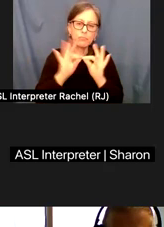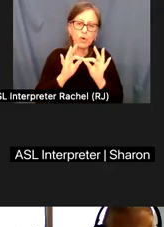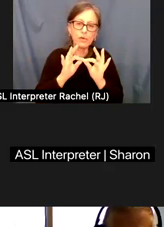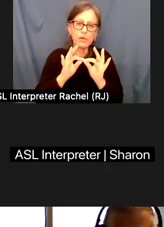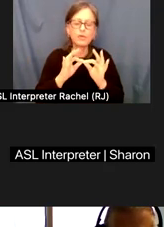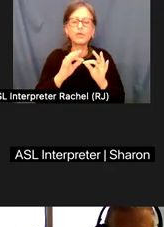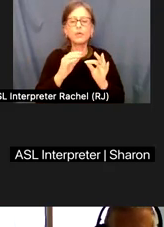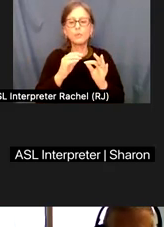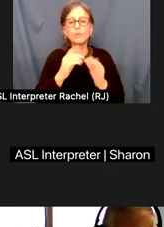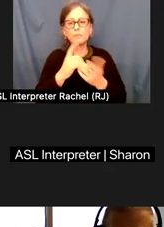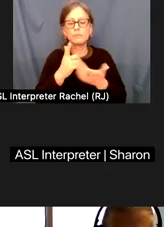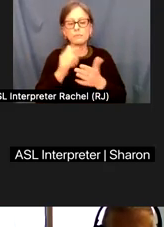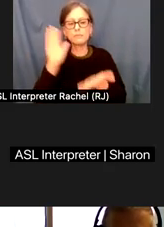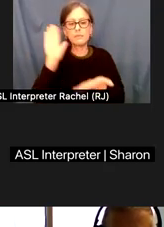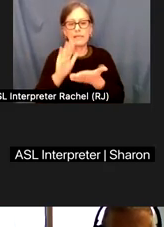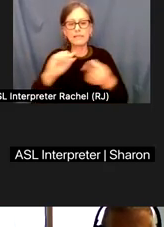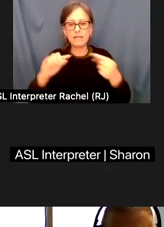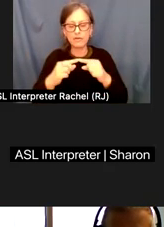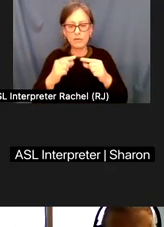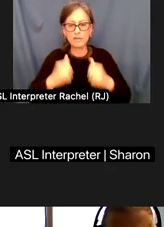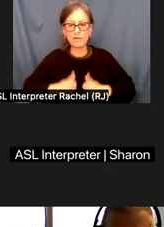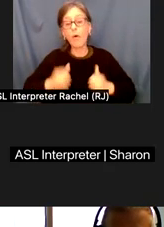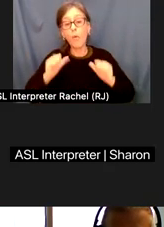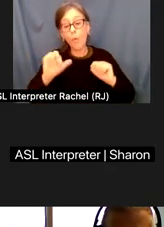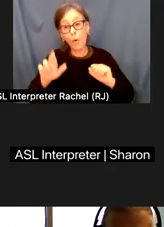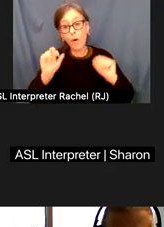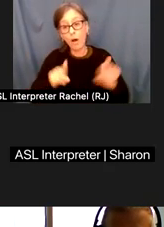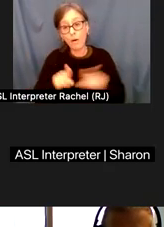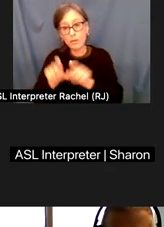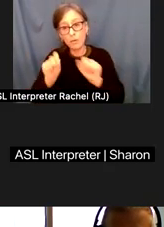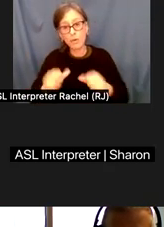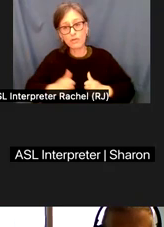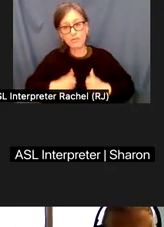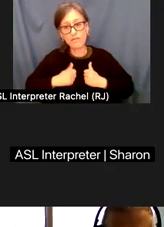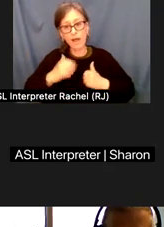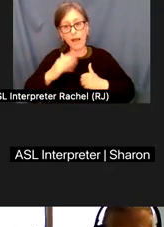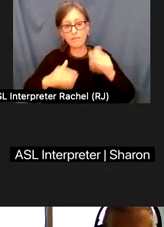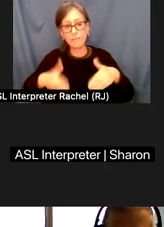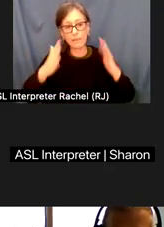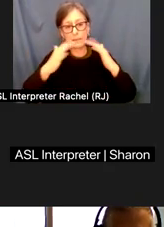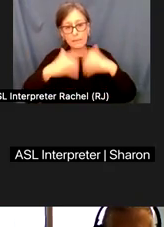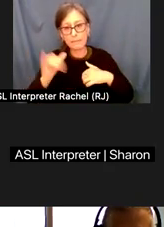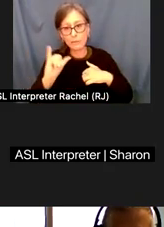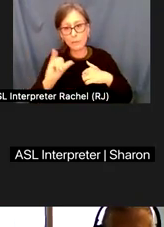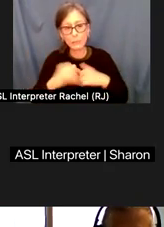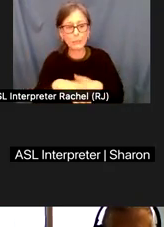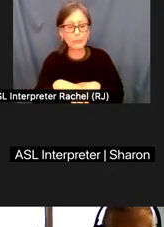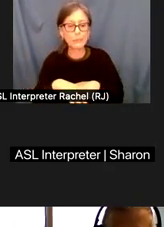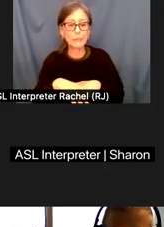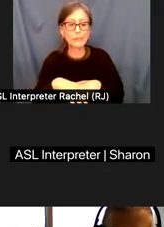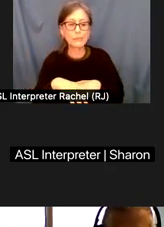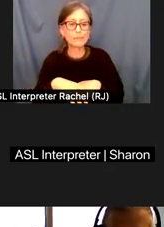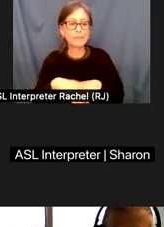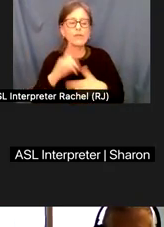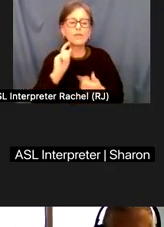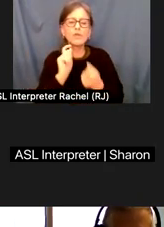even increases the chance of surviving a building collapse. And our guidance here is, want to make sure you understand it. You want to